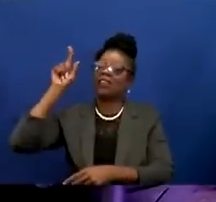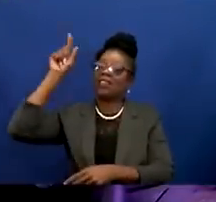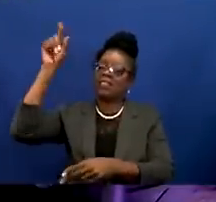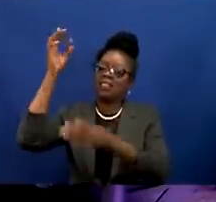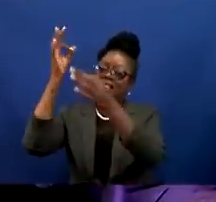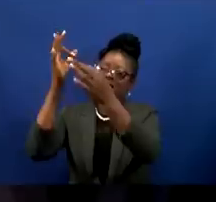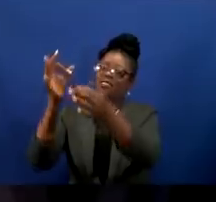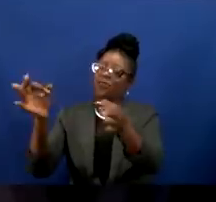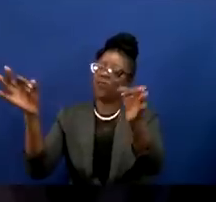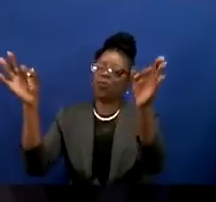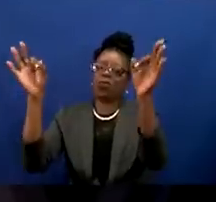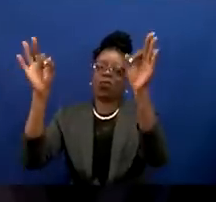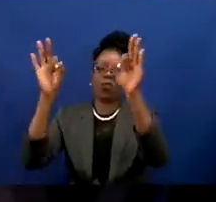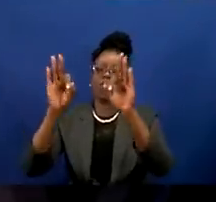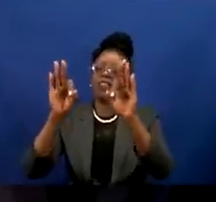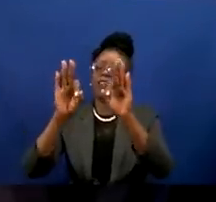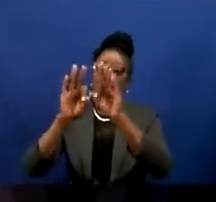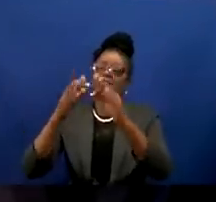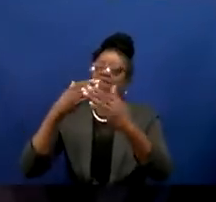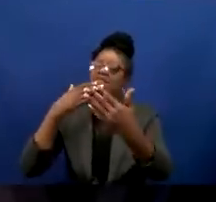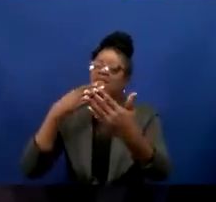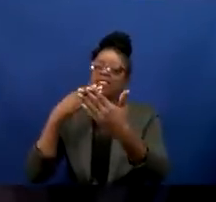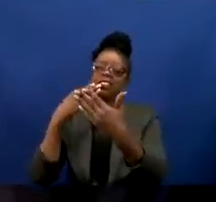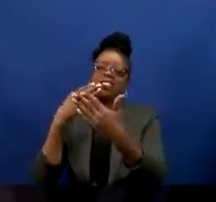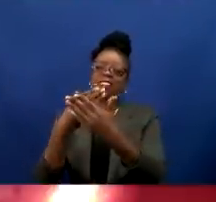over everything.